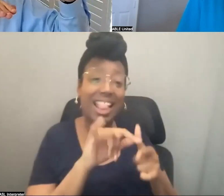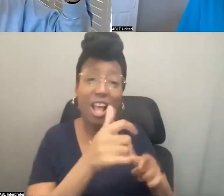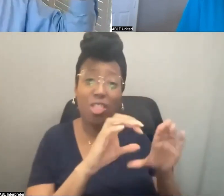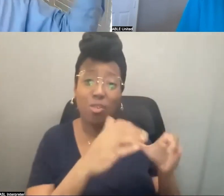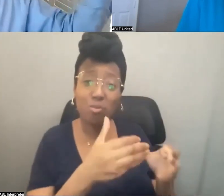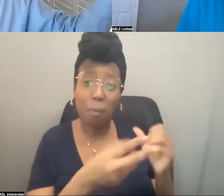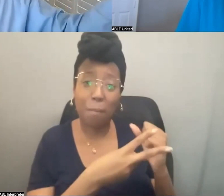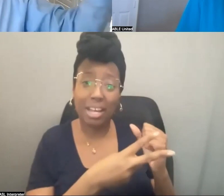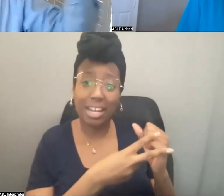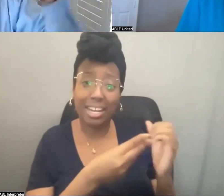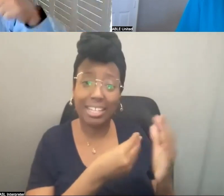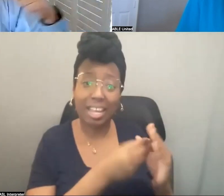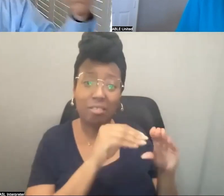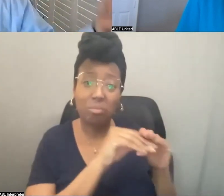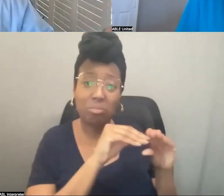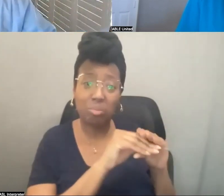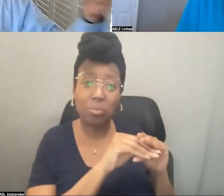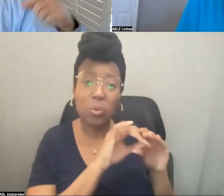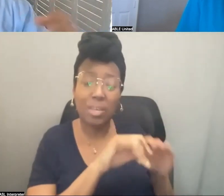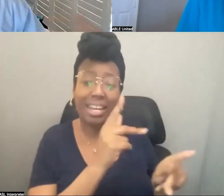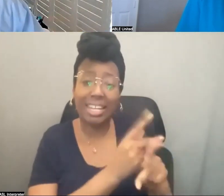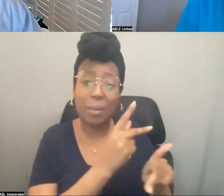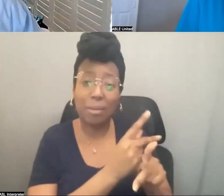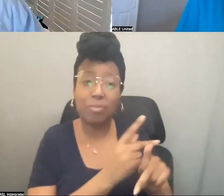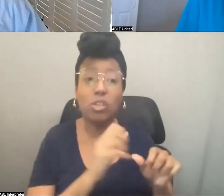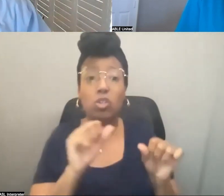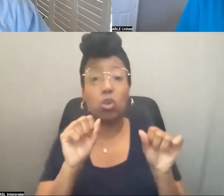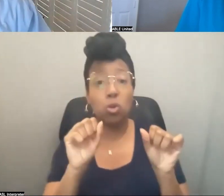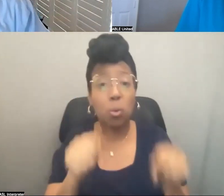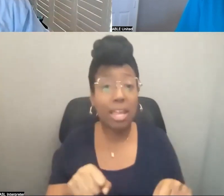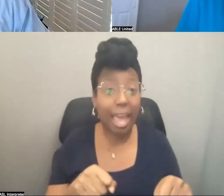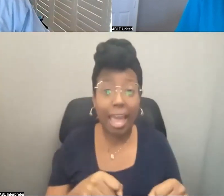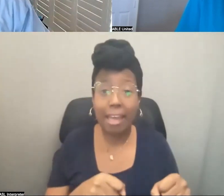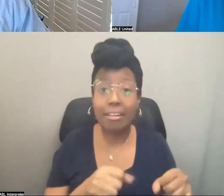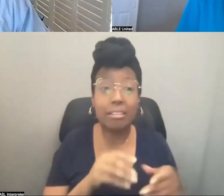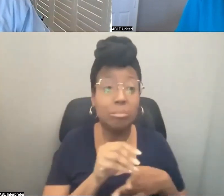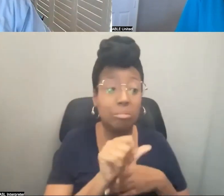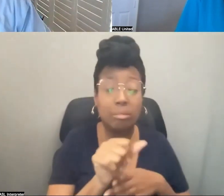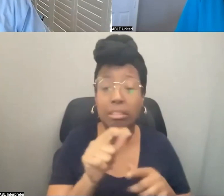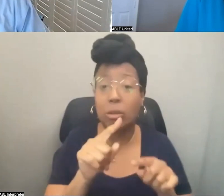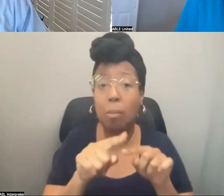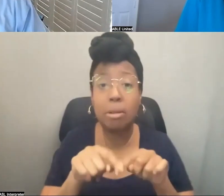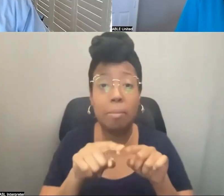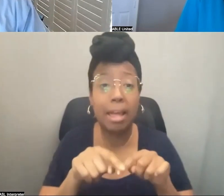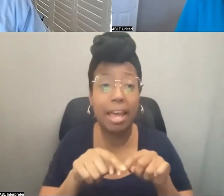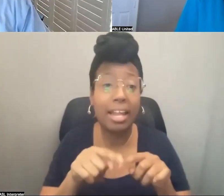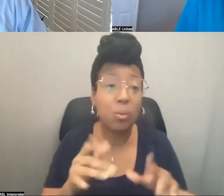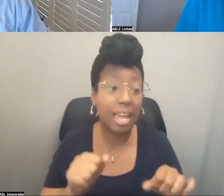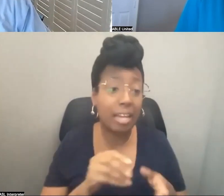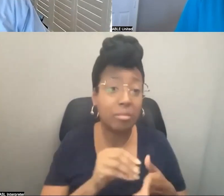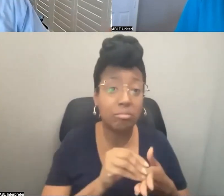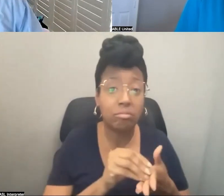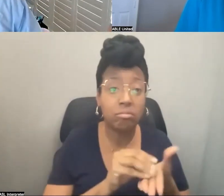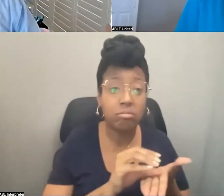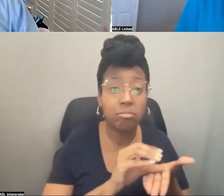that. And you can actually fund the ABLE account out of either one of the special needs trusts. And so we often do